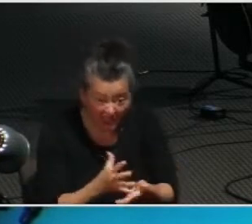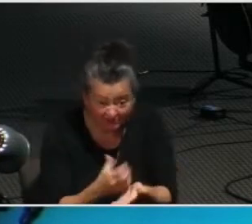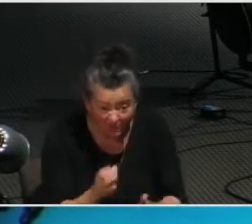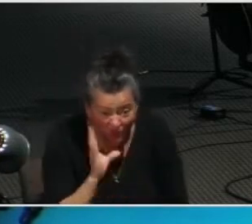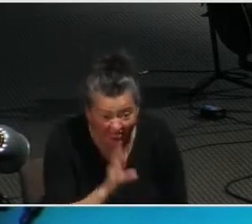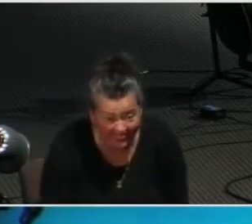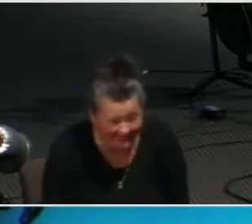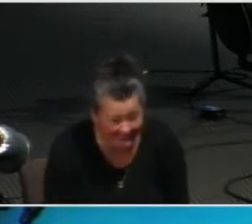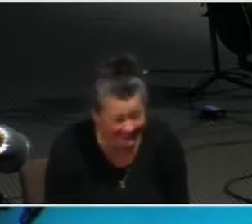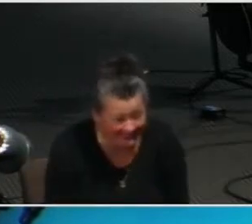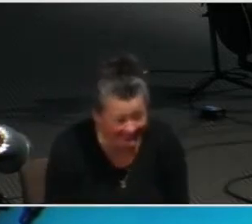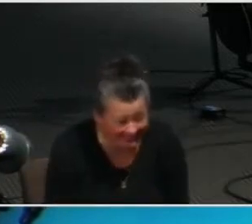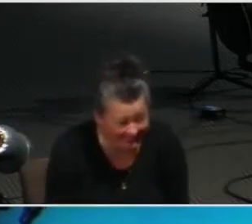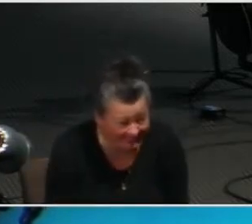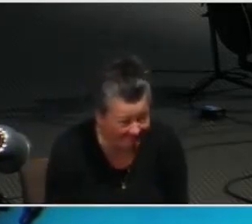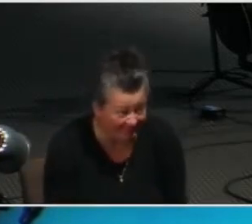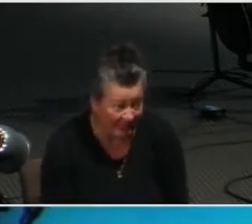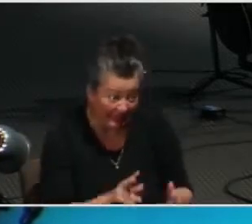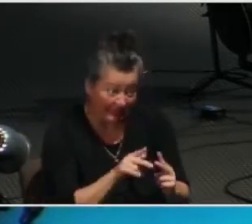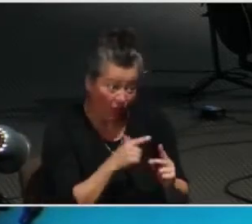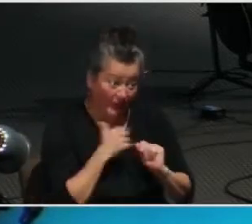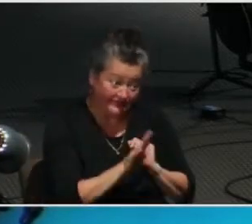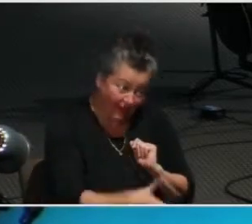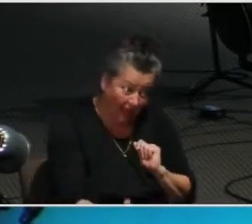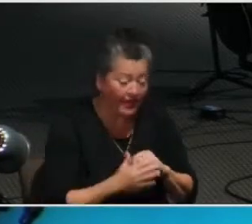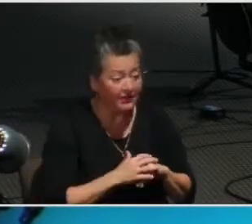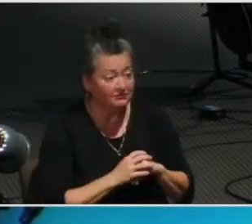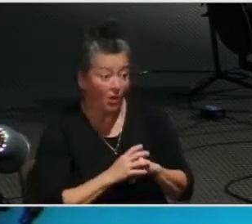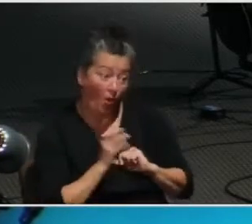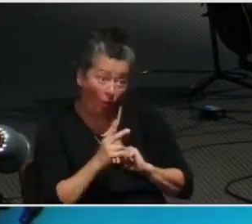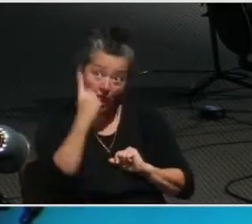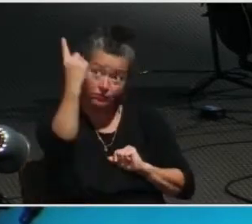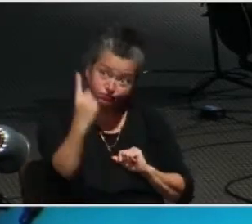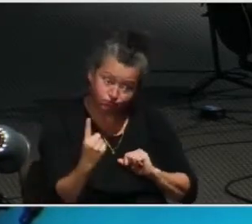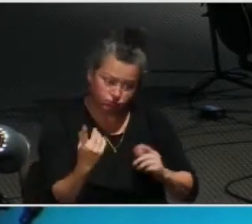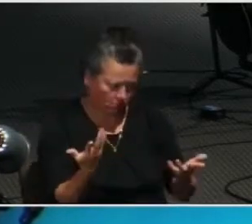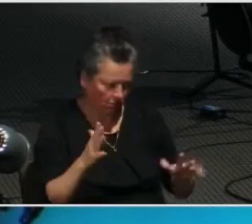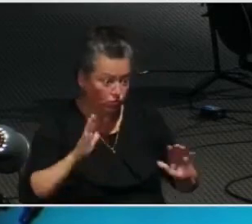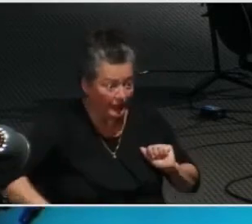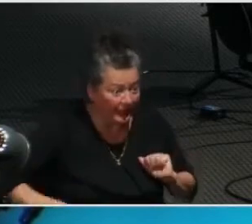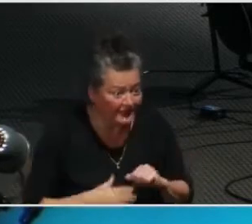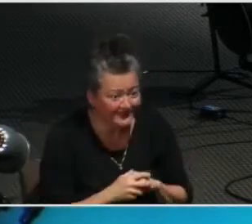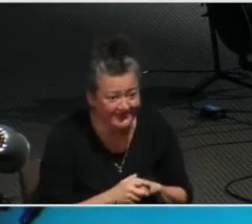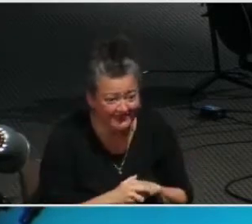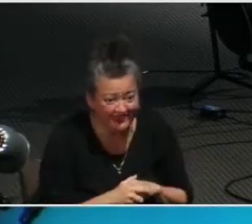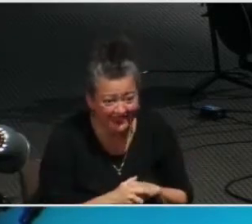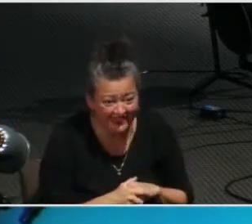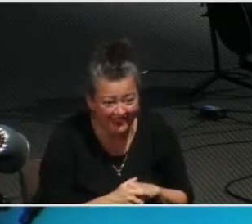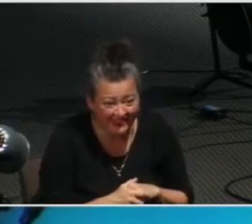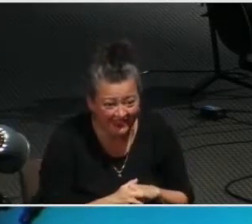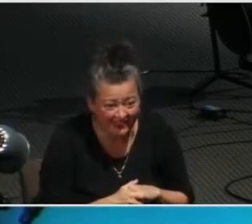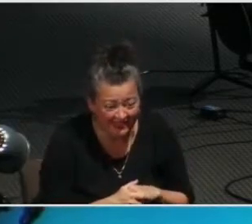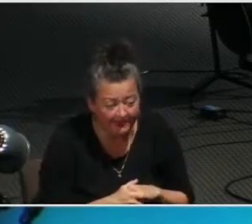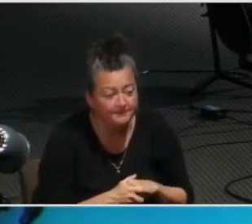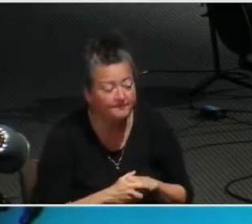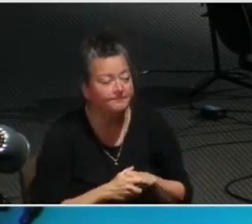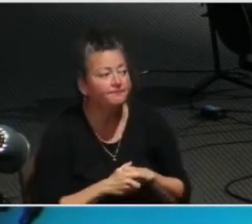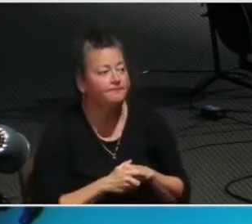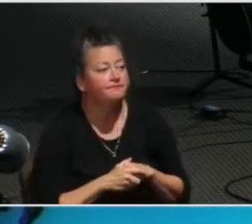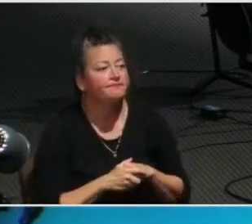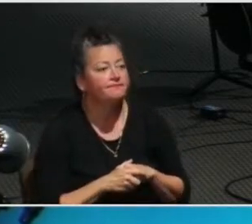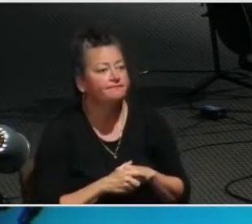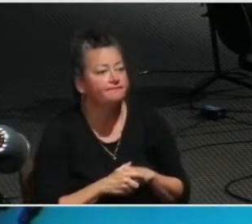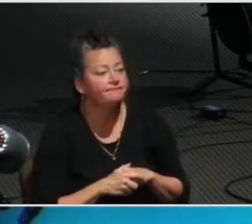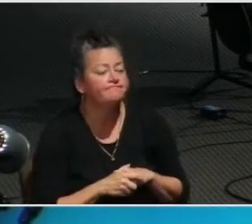Christ returns. So why might we struggle with God's judgment? Reason number three, we may think it's wrong to judge since